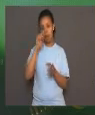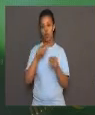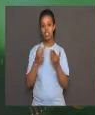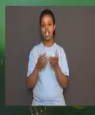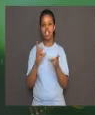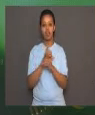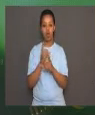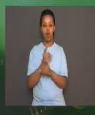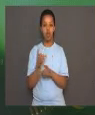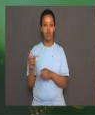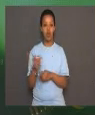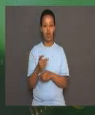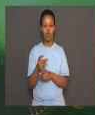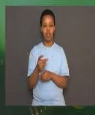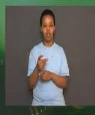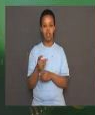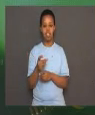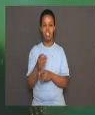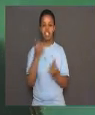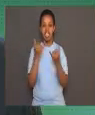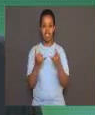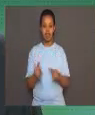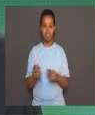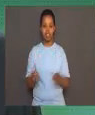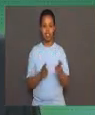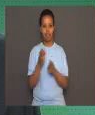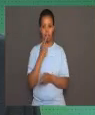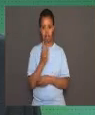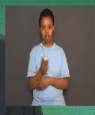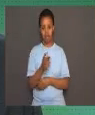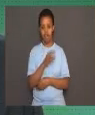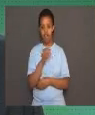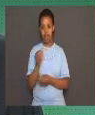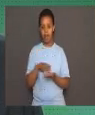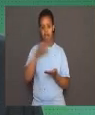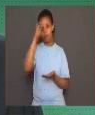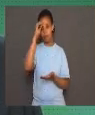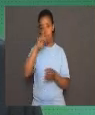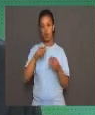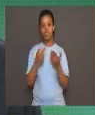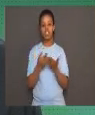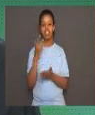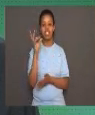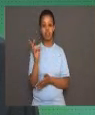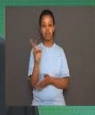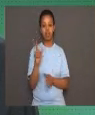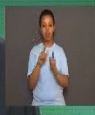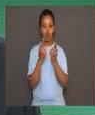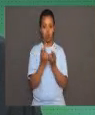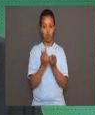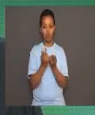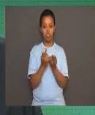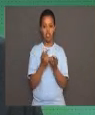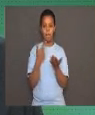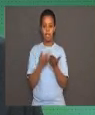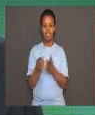natural classification system. We learned about the 7 groups within